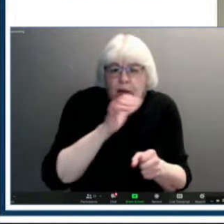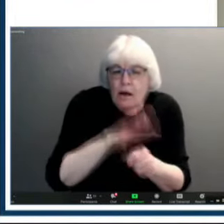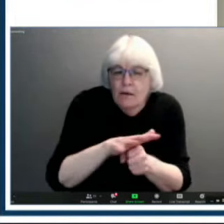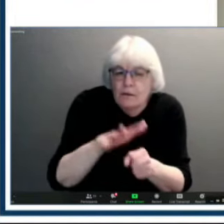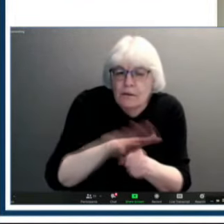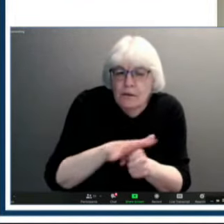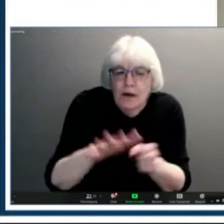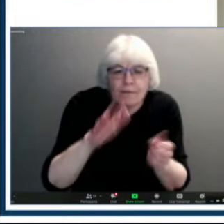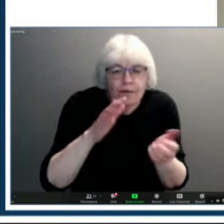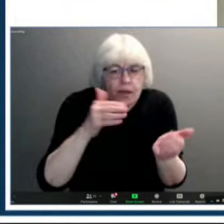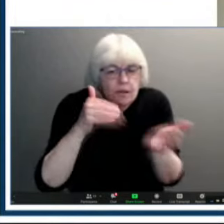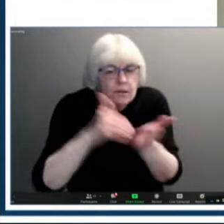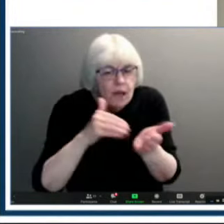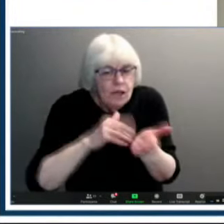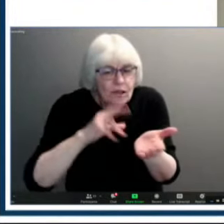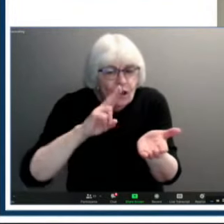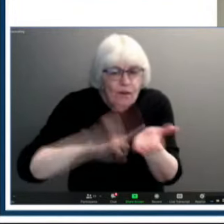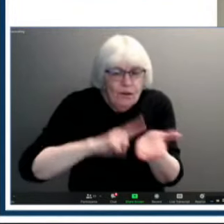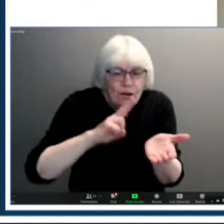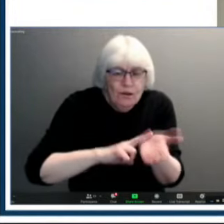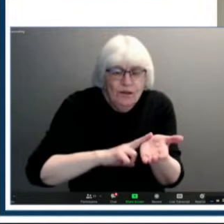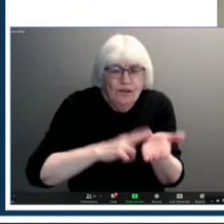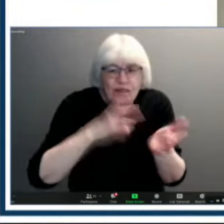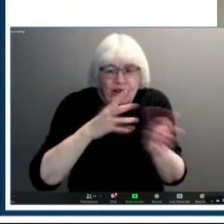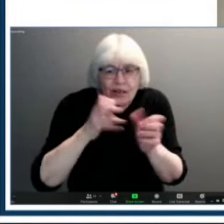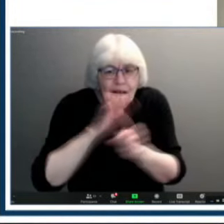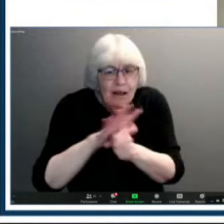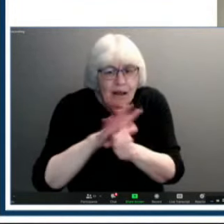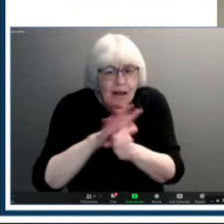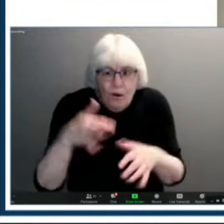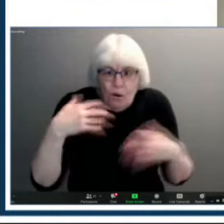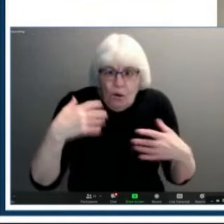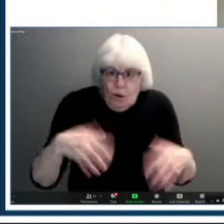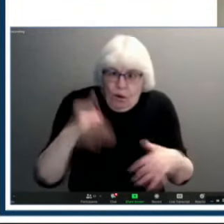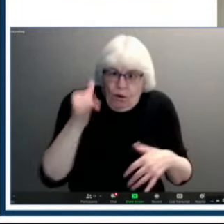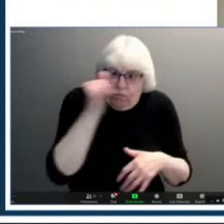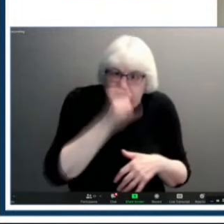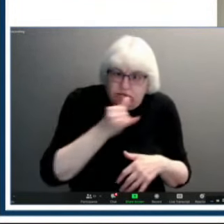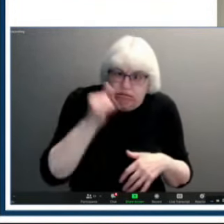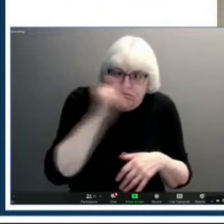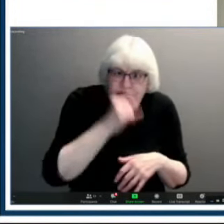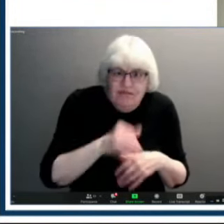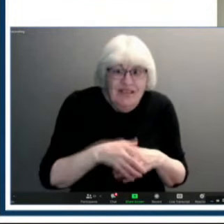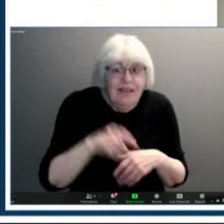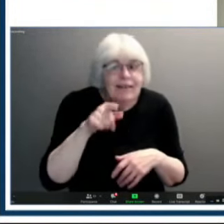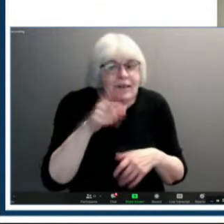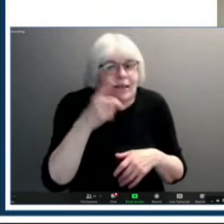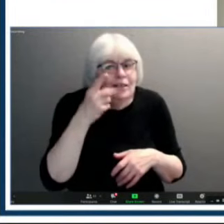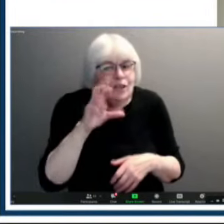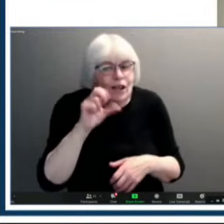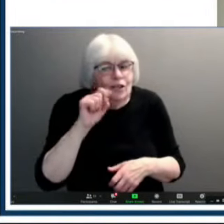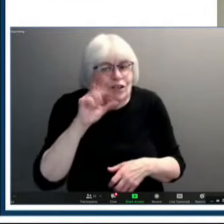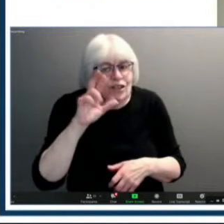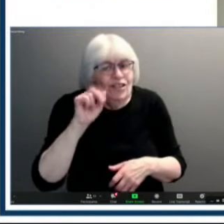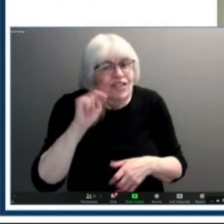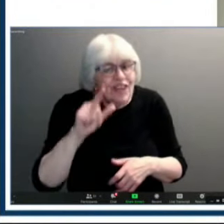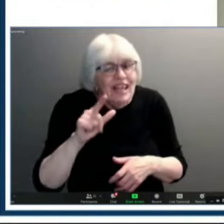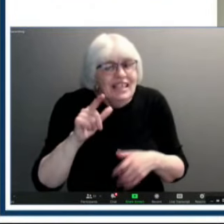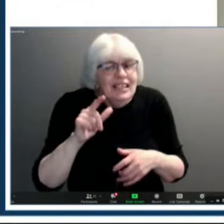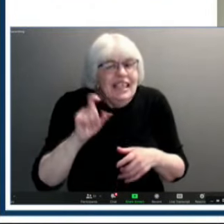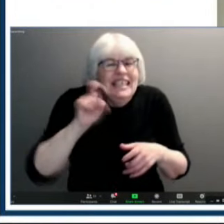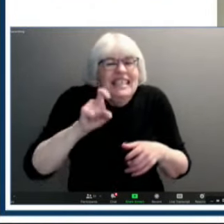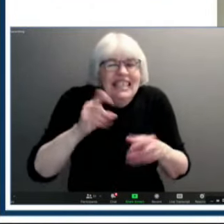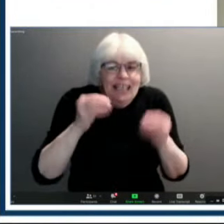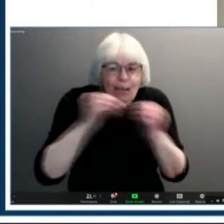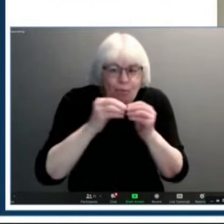I mean, I know about it at a very high level. I mean, NSH and IWK can talk more in much more detail, but we saw